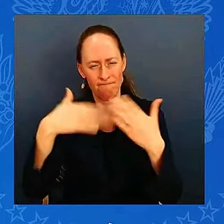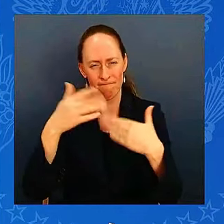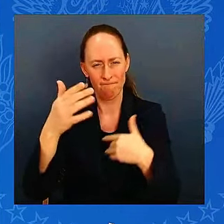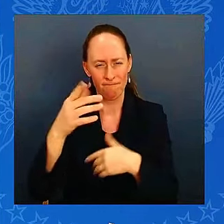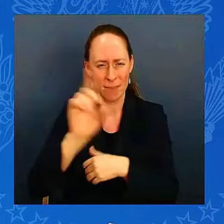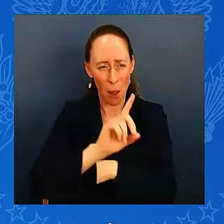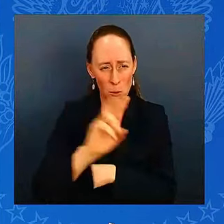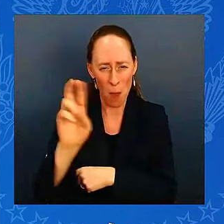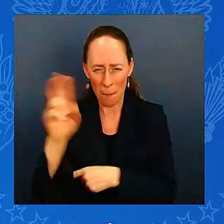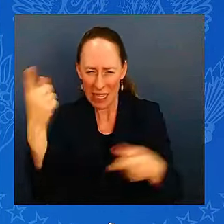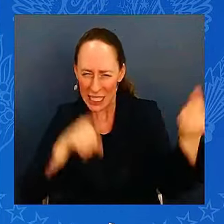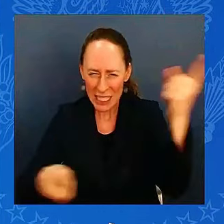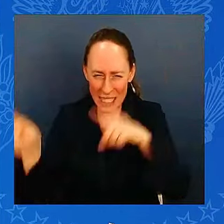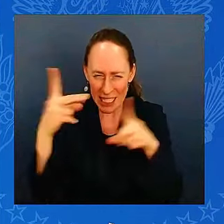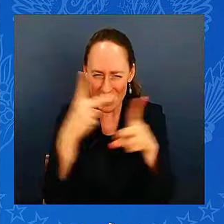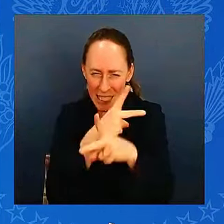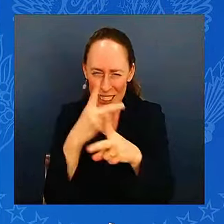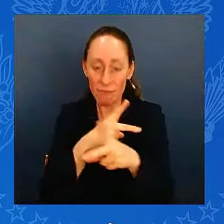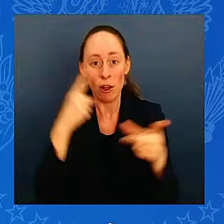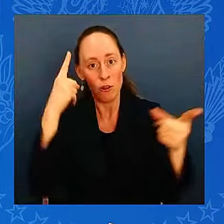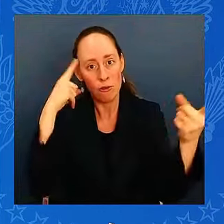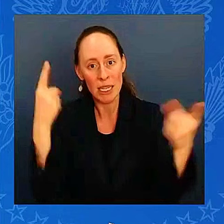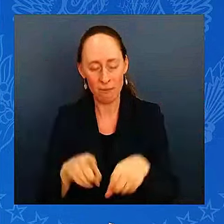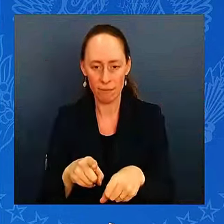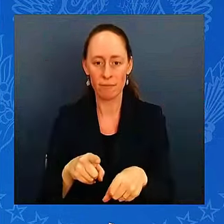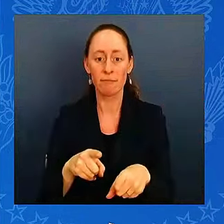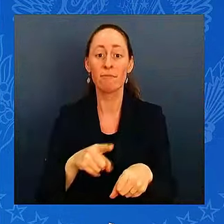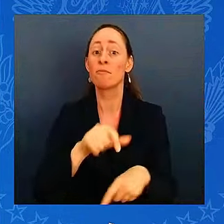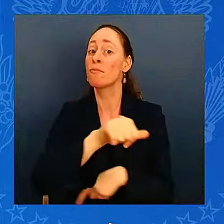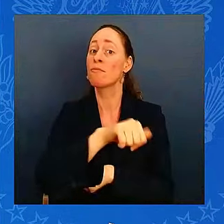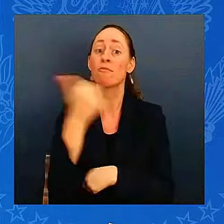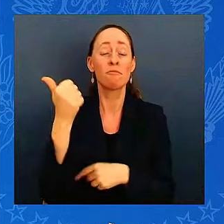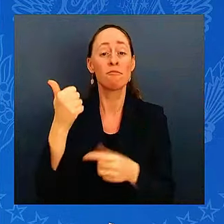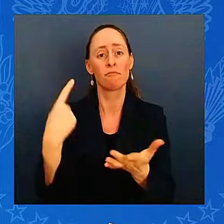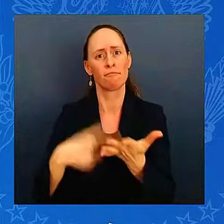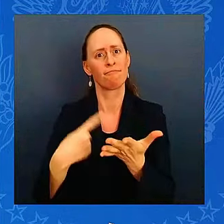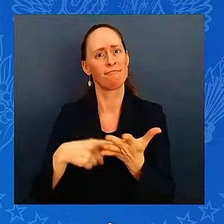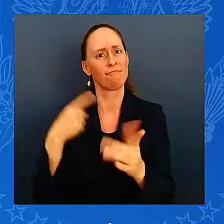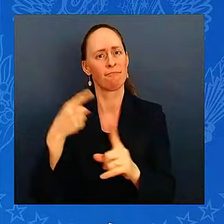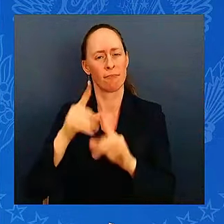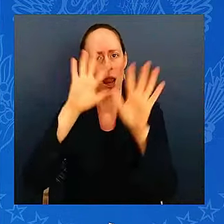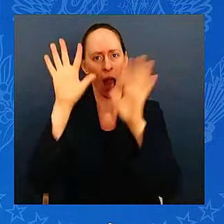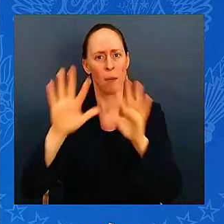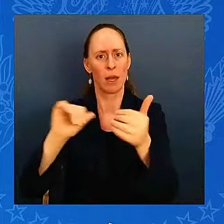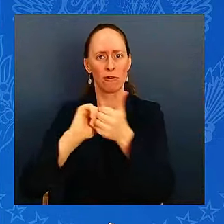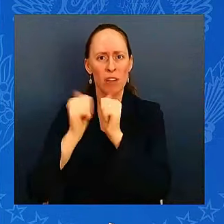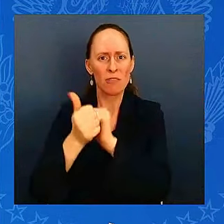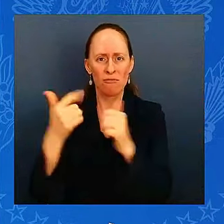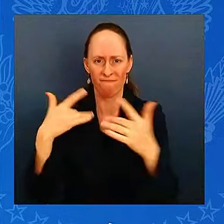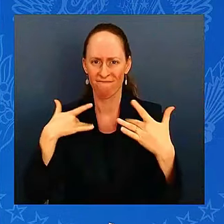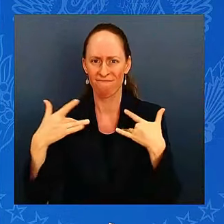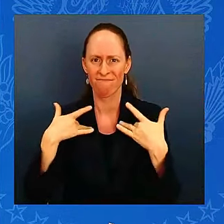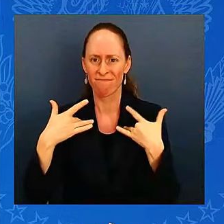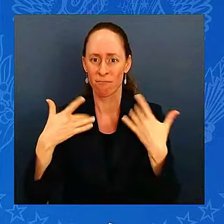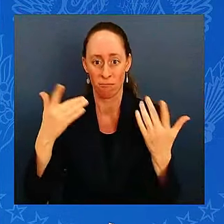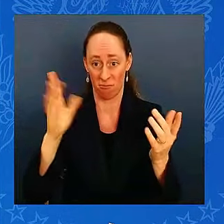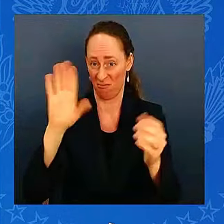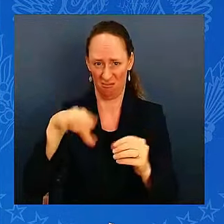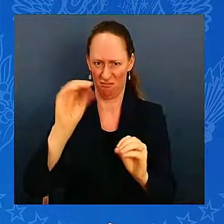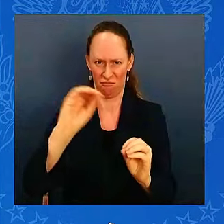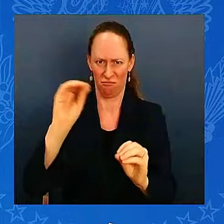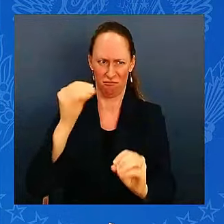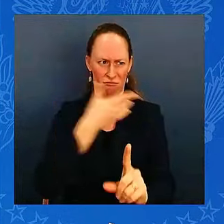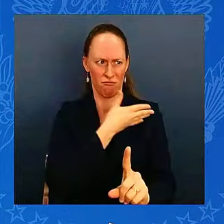major focus has been on climate change. I think it's fair to say no president has done more to push our country